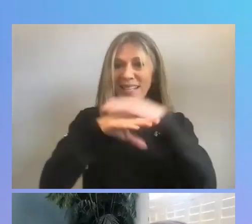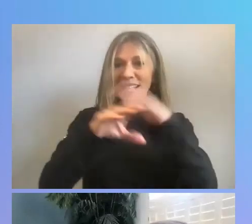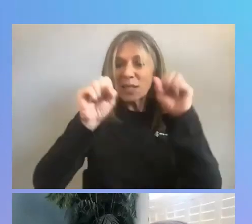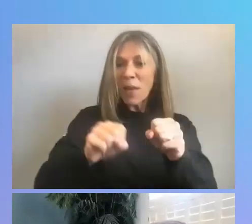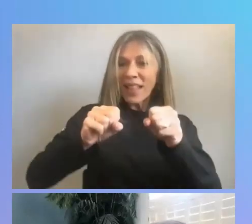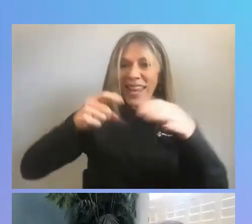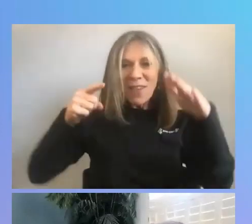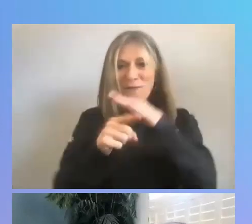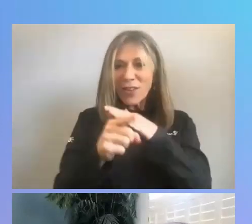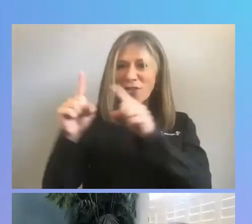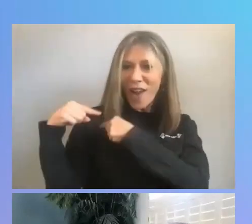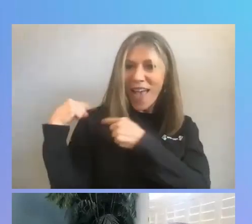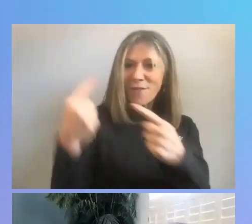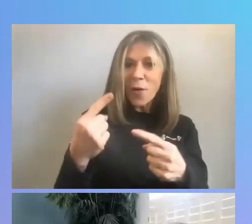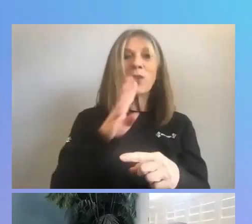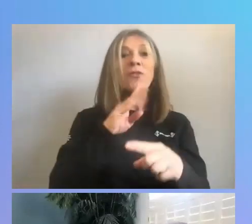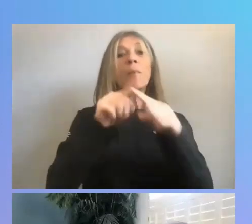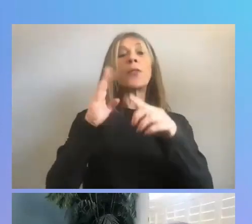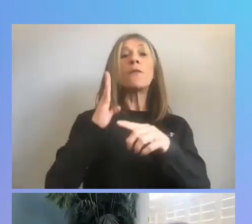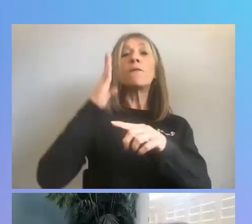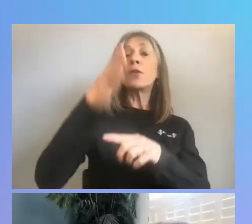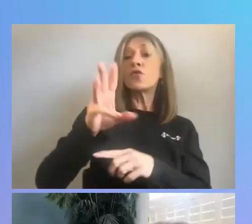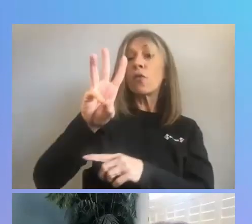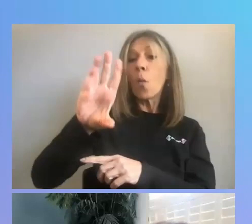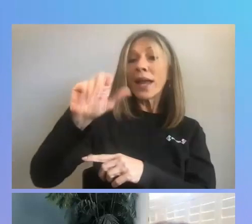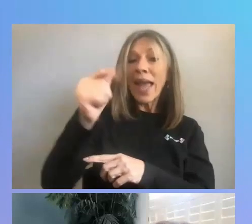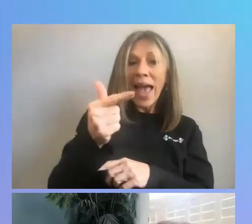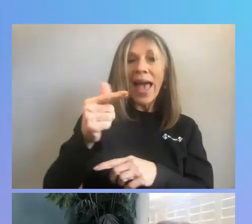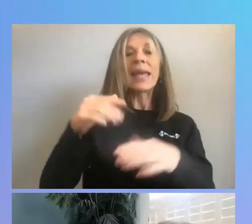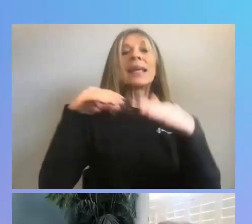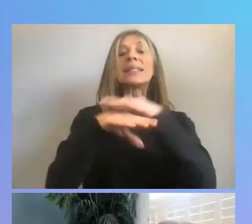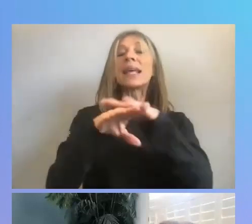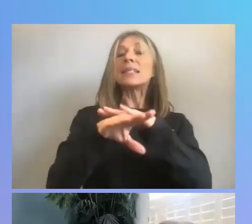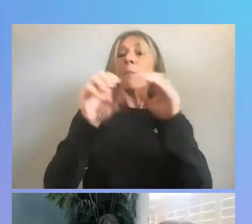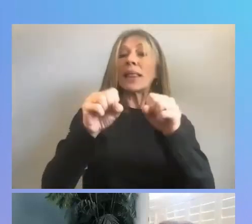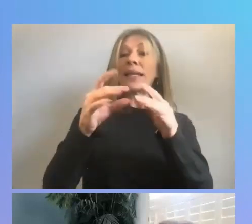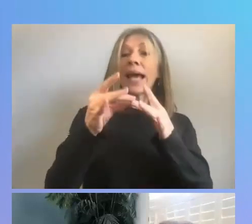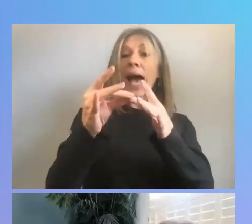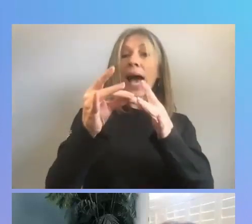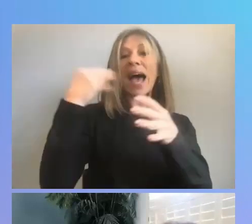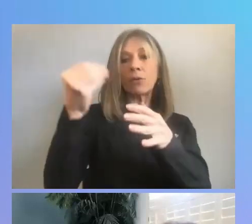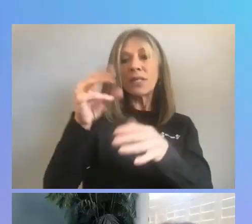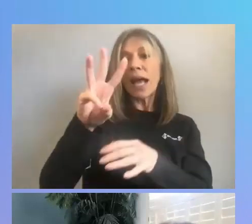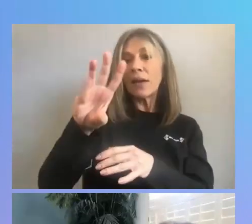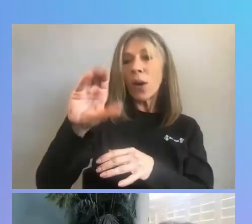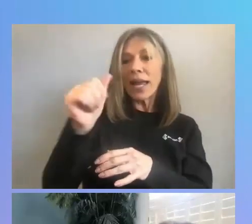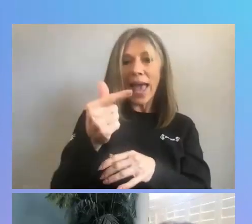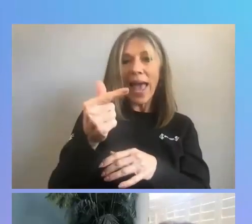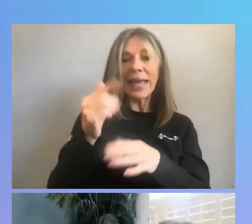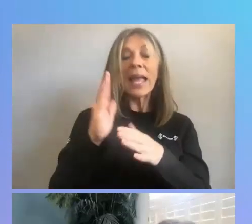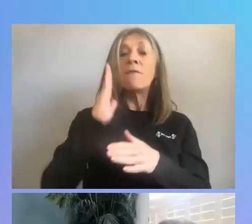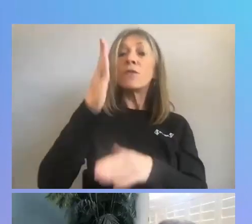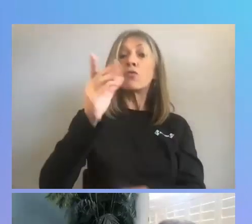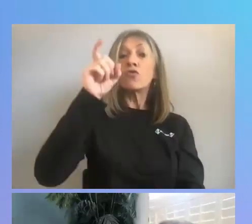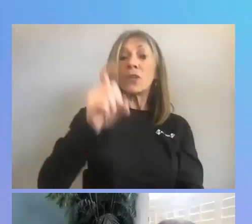adventure ever? We're going to talk about the future of WCAG, accessibility guidance outside of WCAG, and future needs